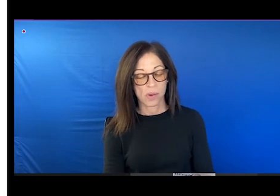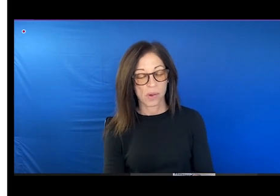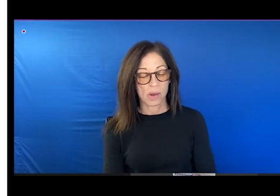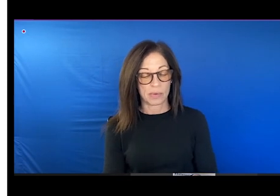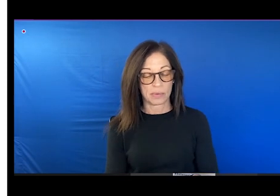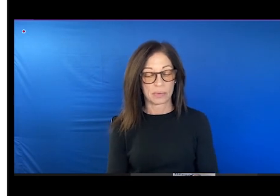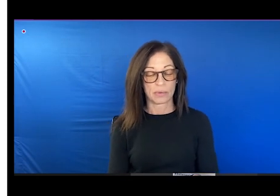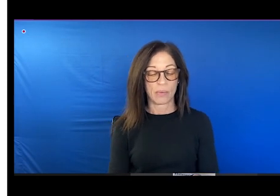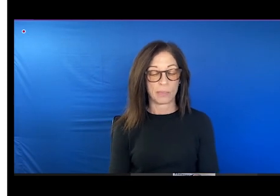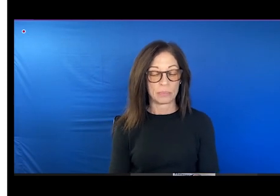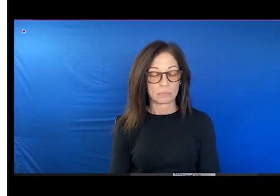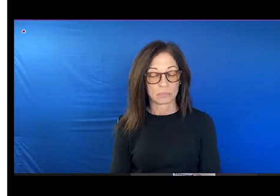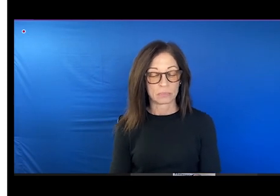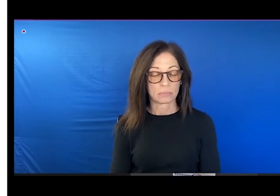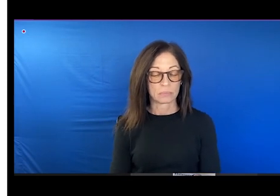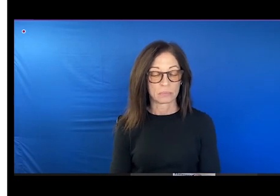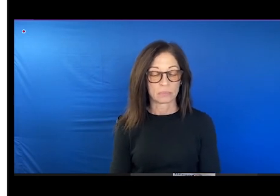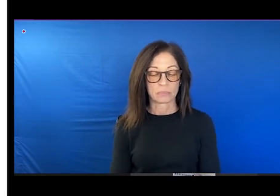please.